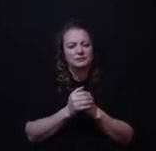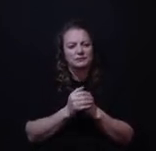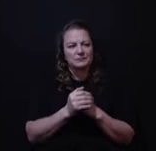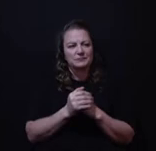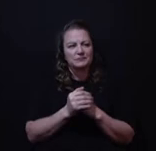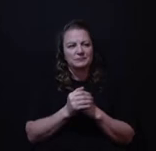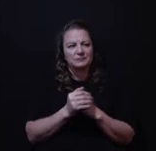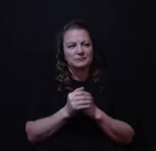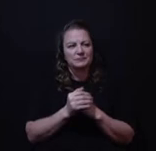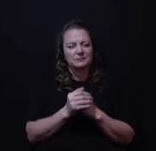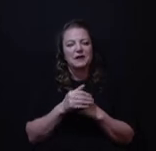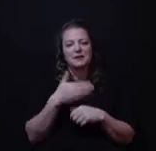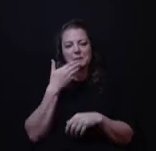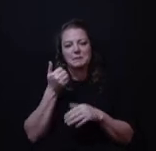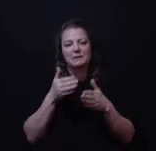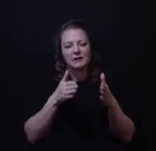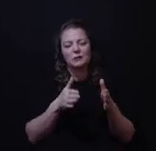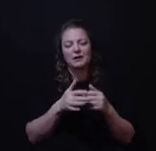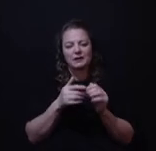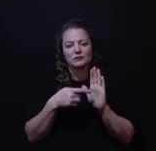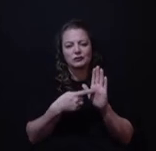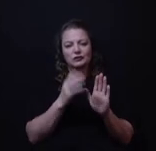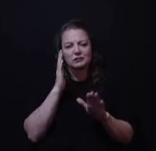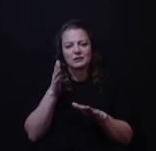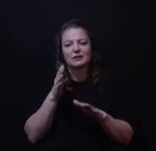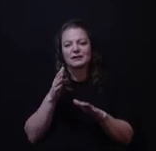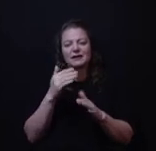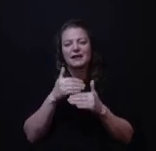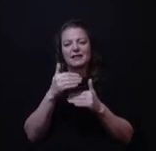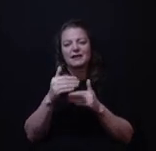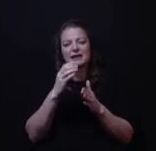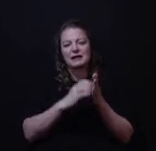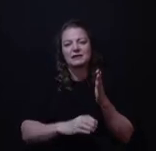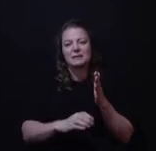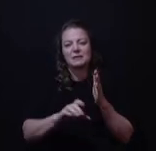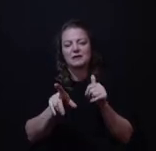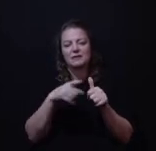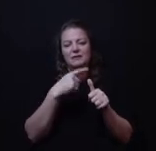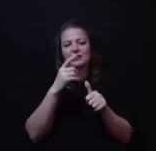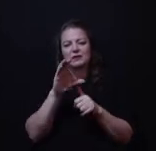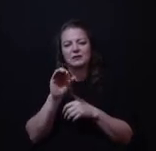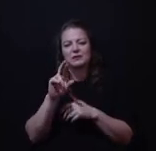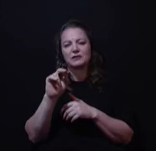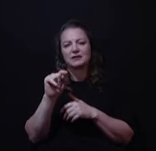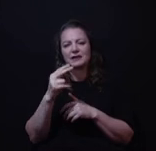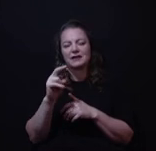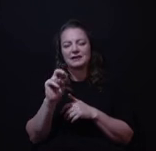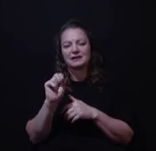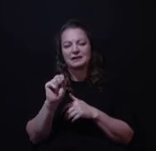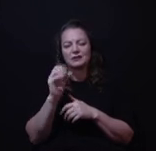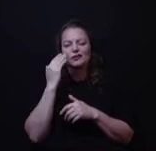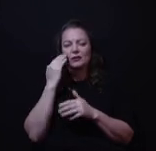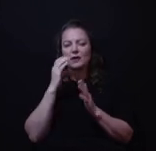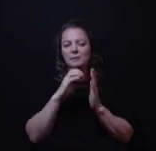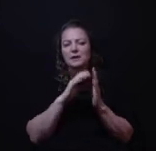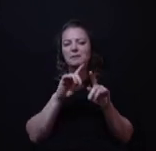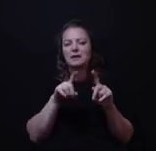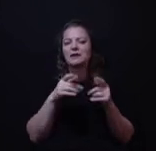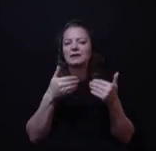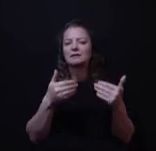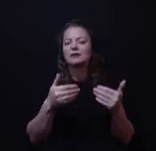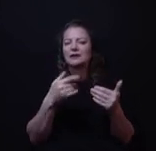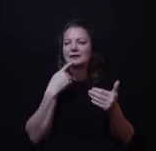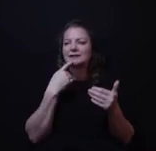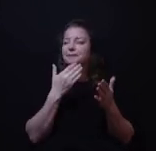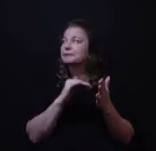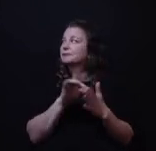And he follows it in the next chapter with this in 1 Corinthians 13. You know this, but let it set differently this